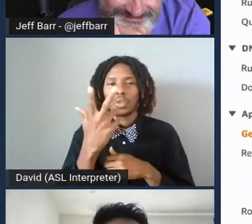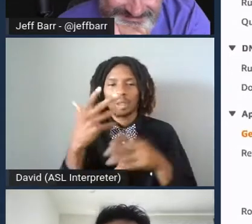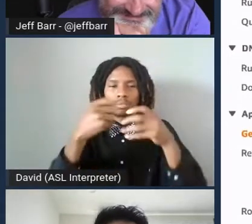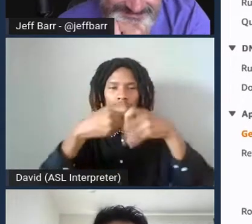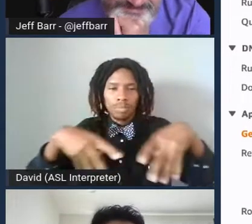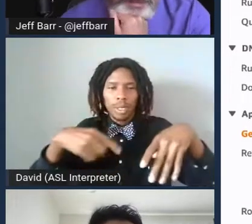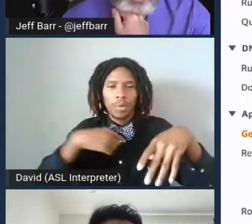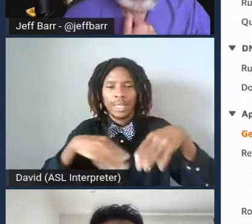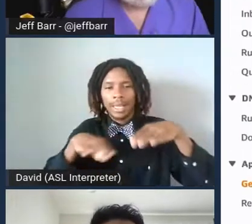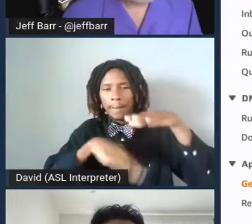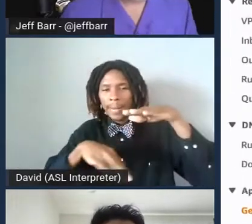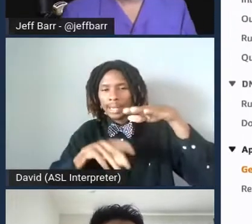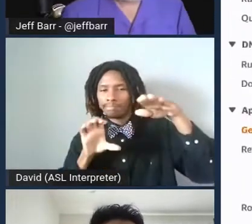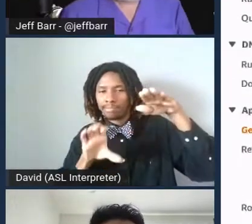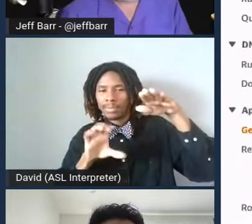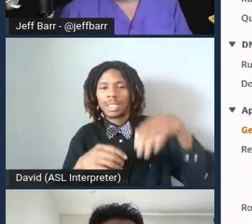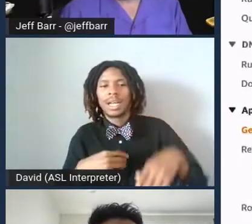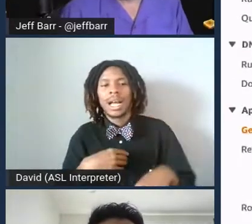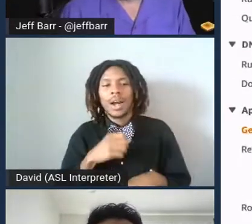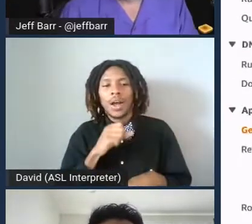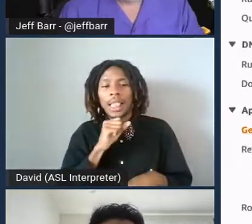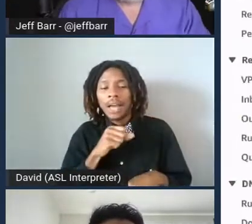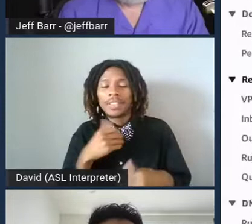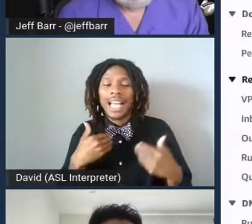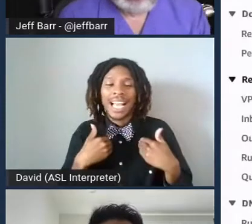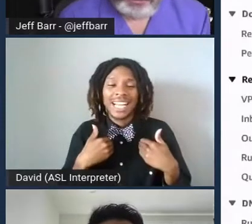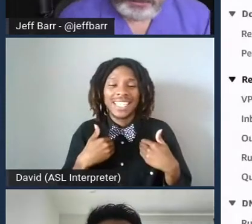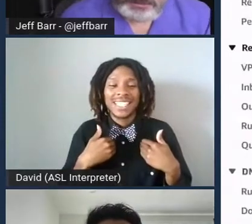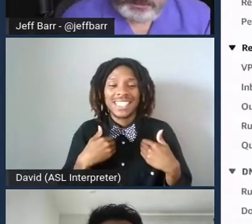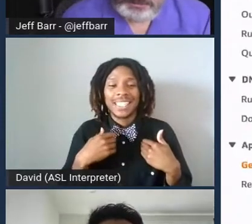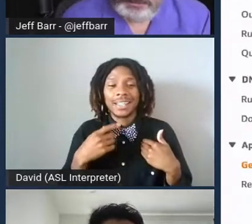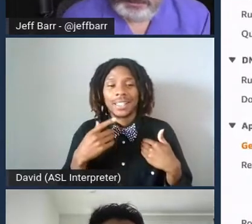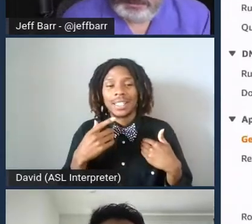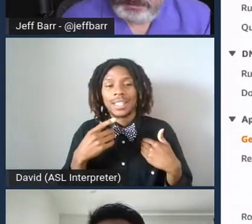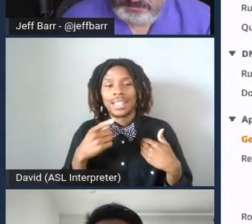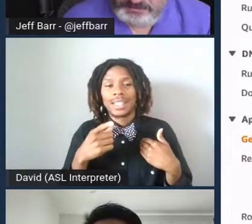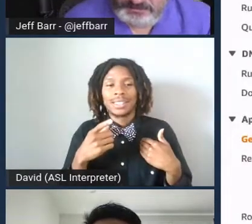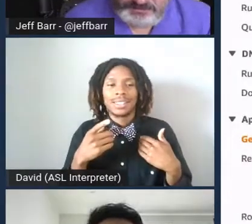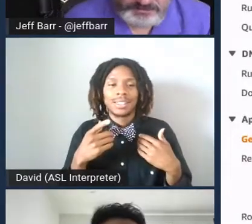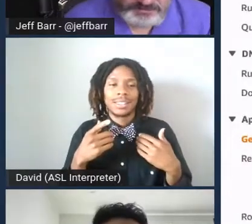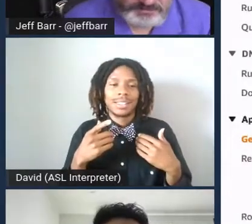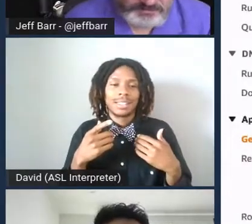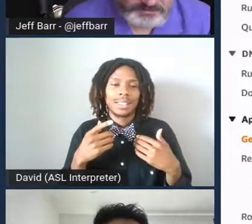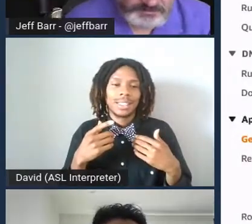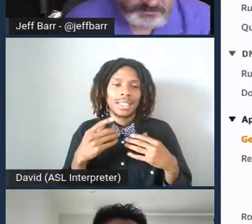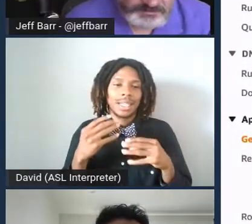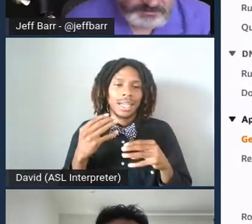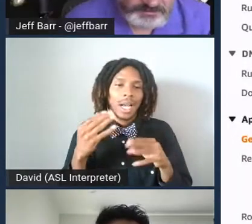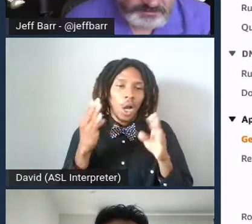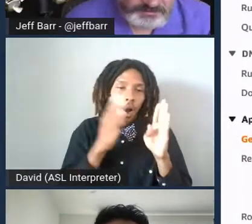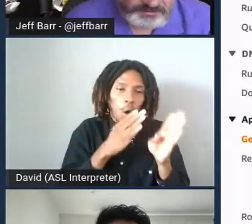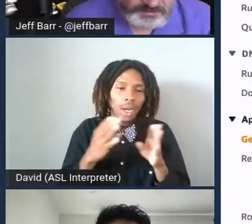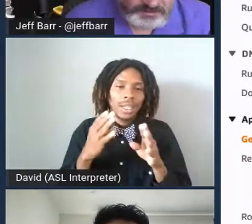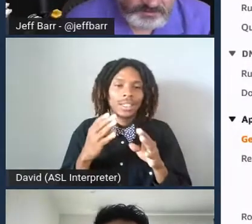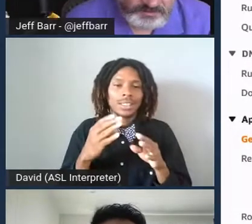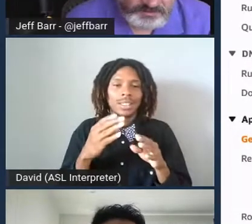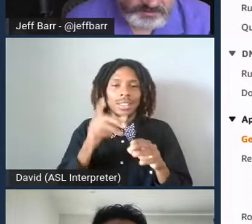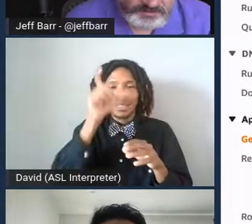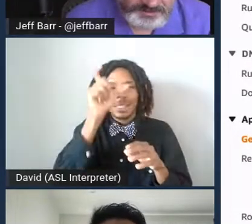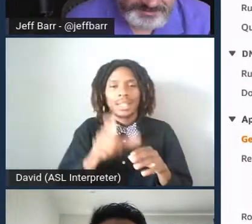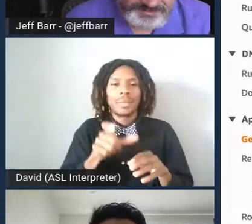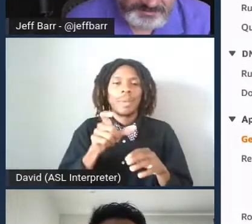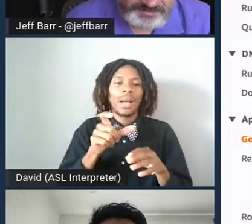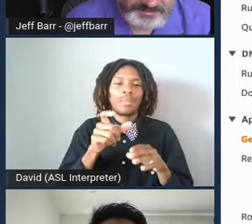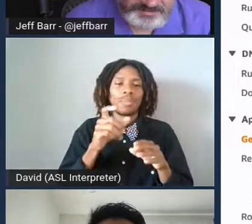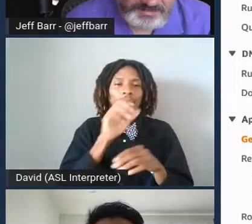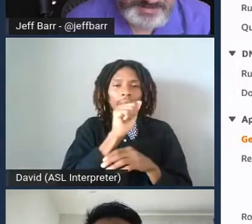here. I would love to have this map organized by alphabetical order so we can go on top, but